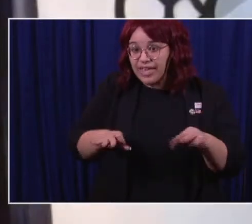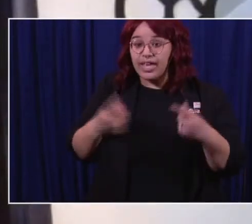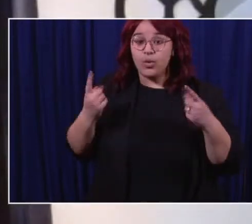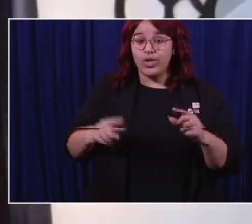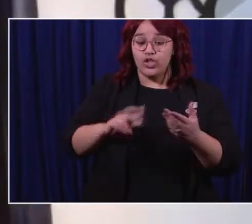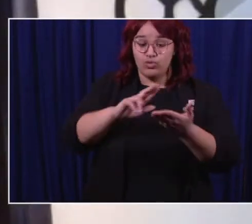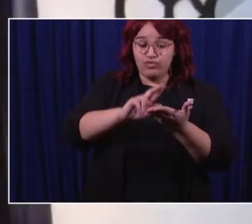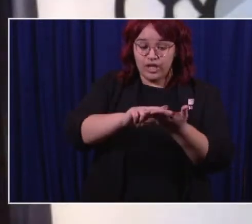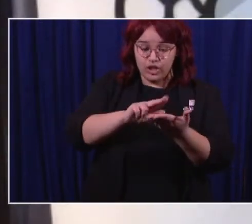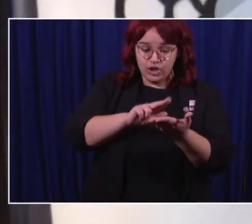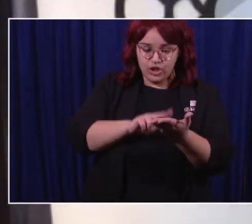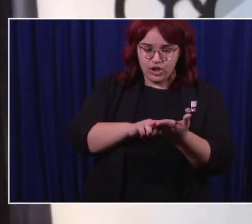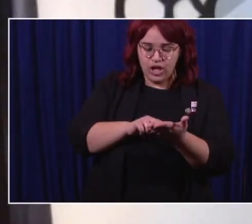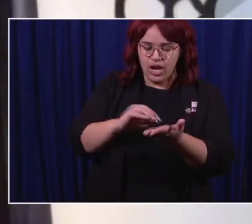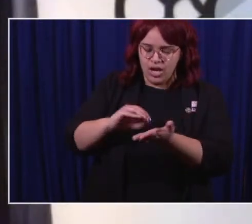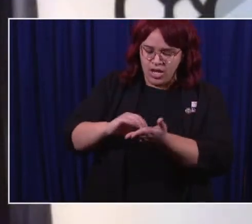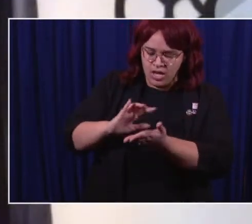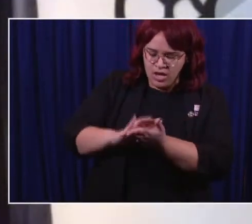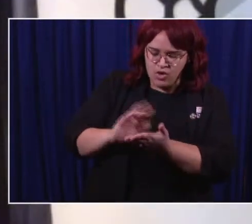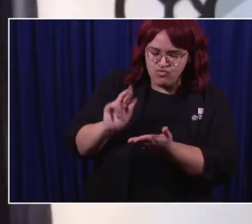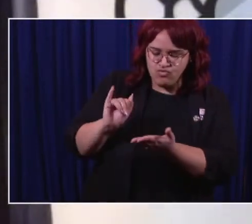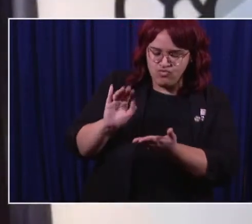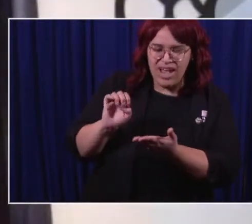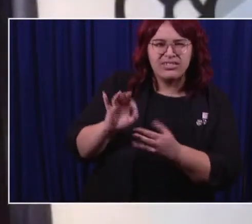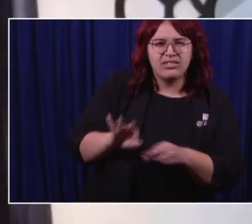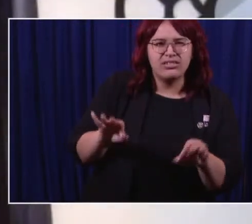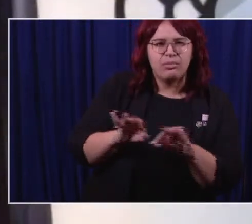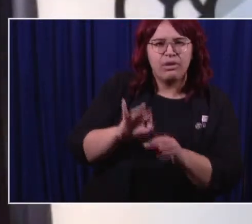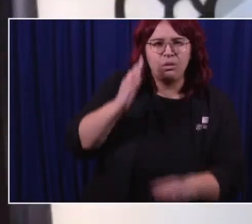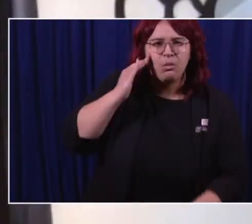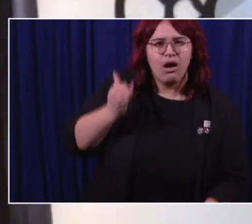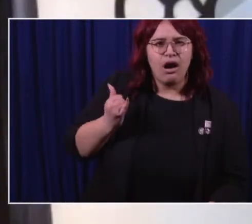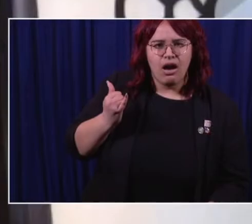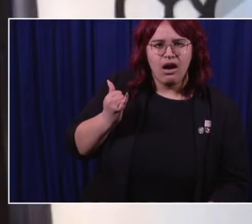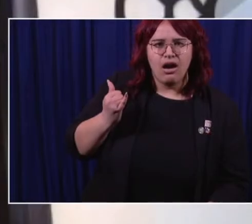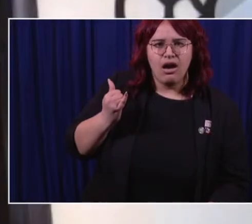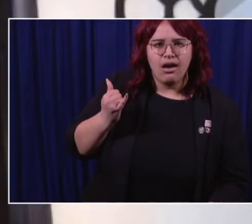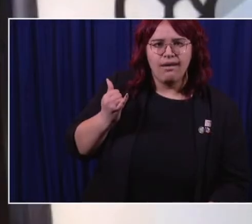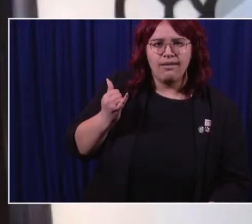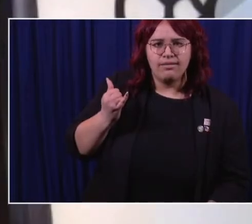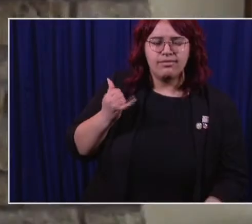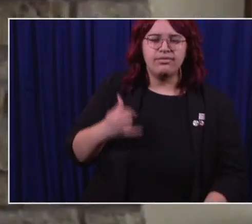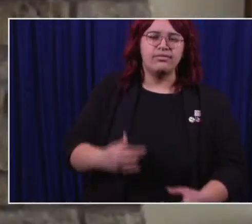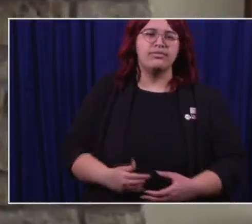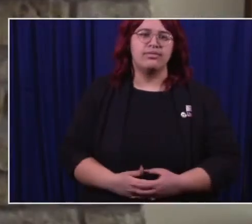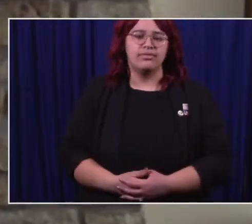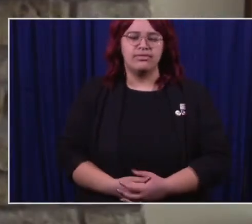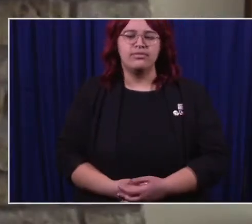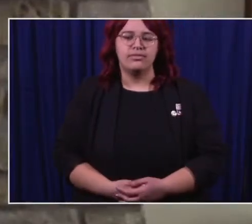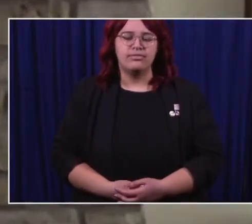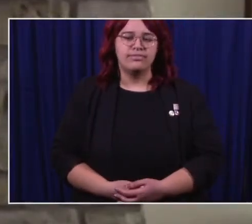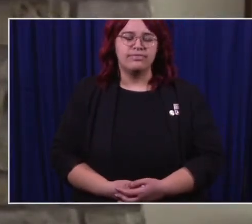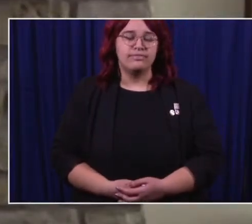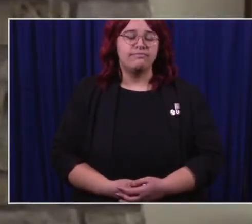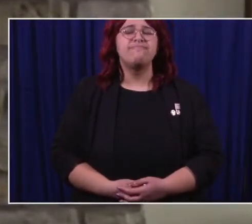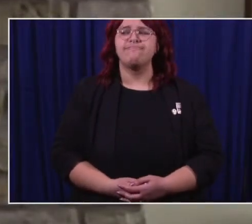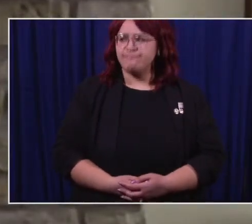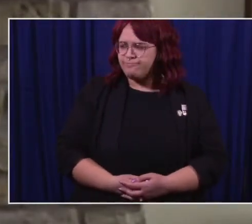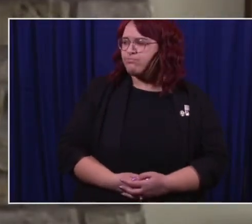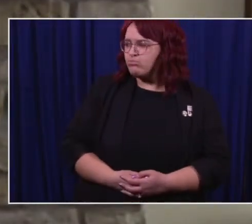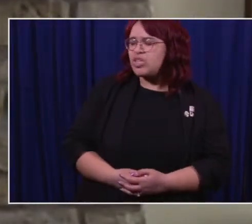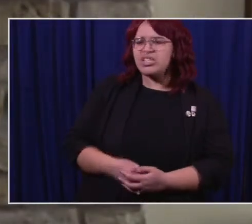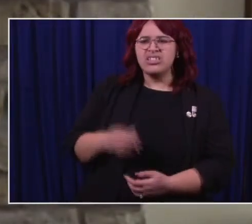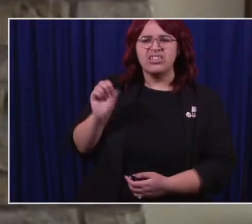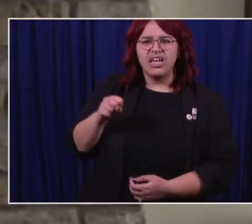do think we're going to be very thoughtful and intentional about being certain that that message is conveyed. And the only thing we're trying to